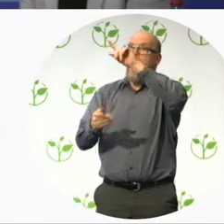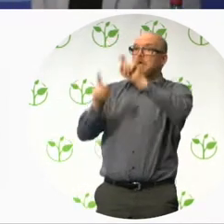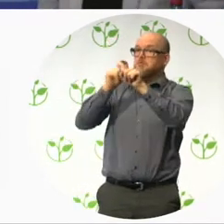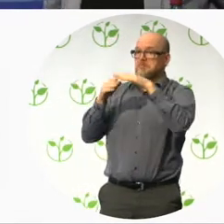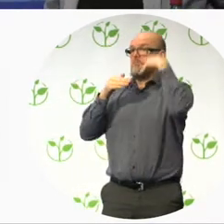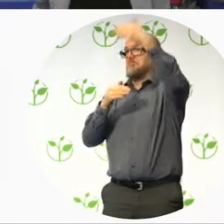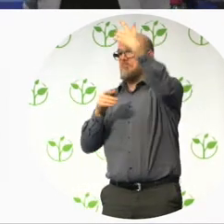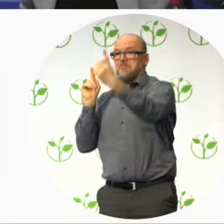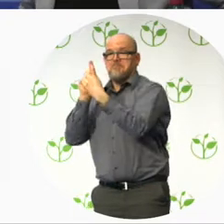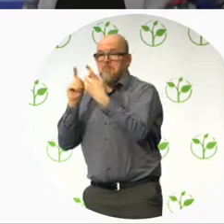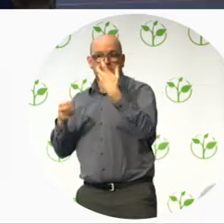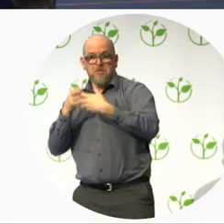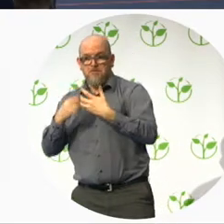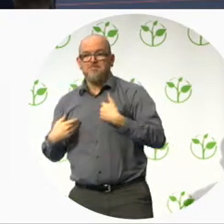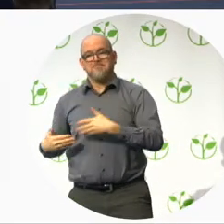Thank you.